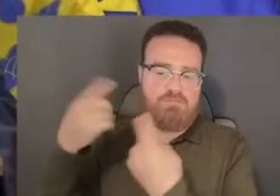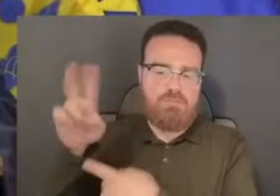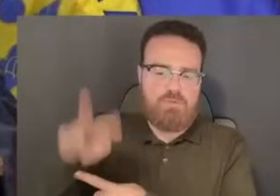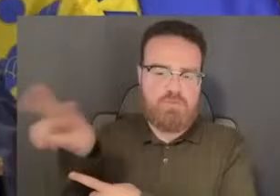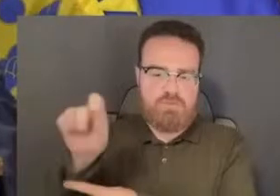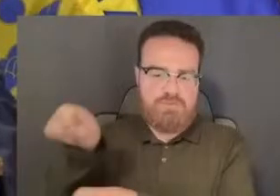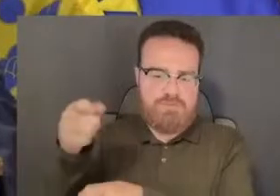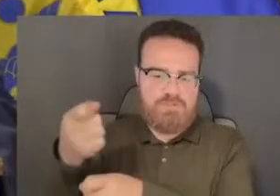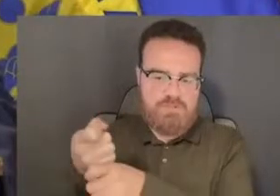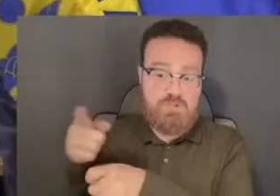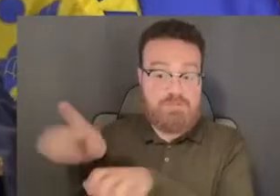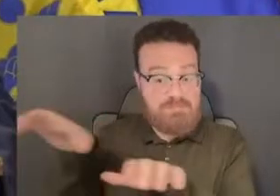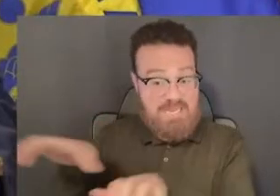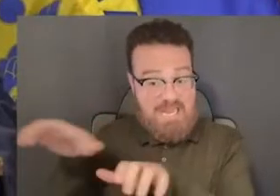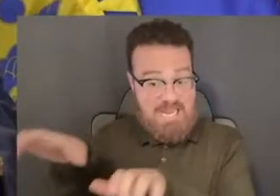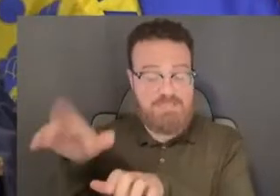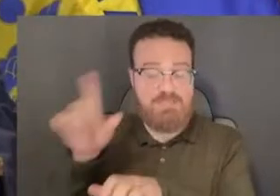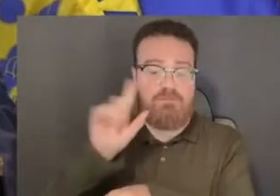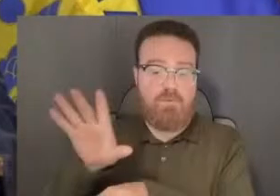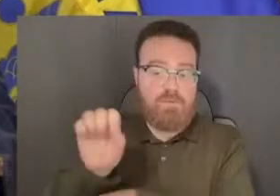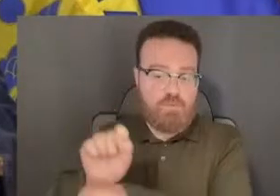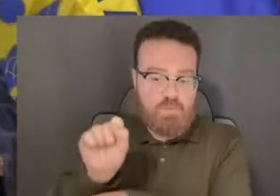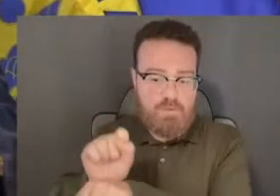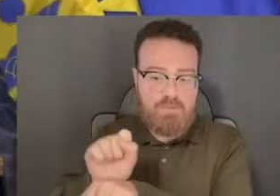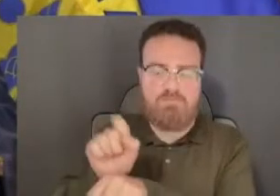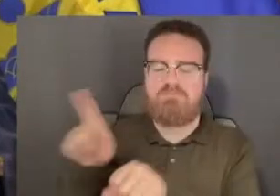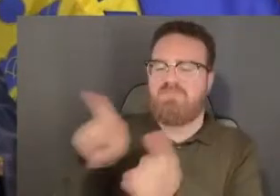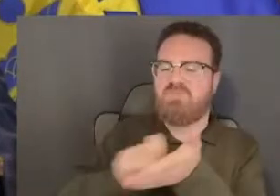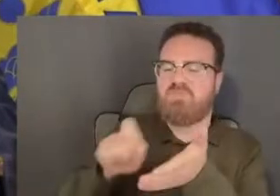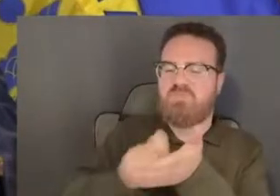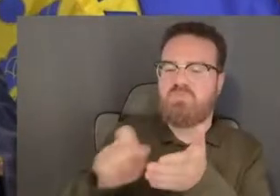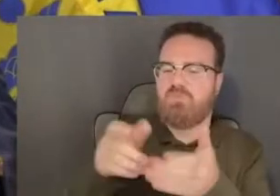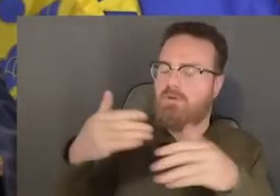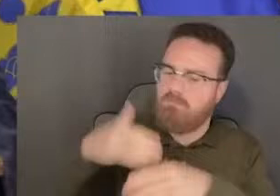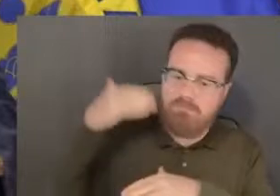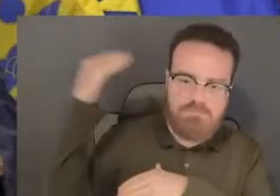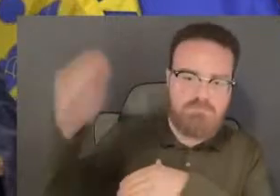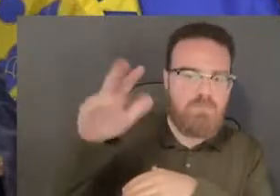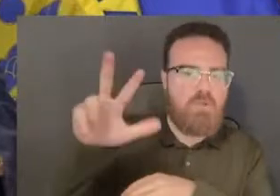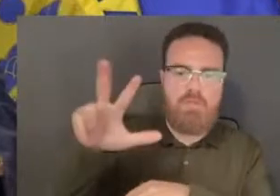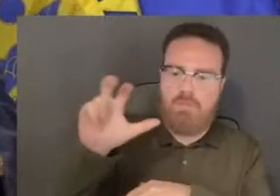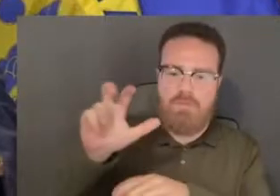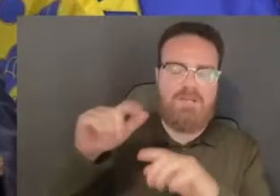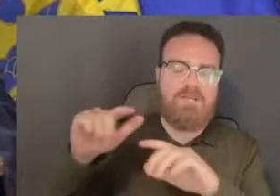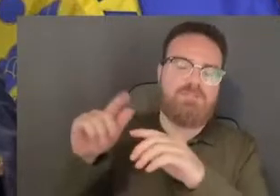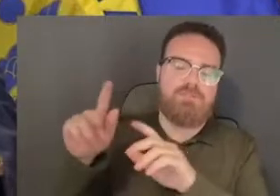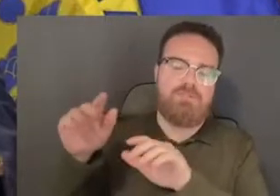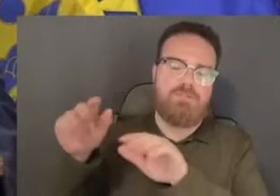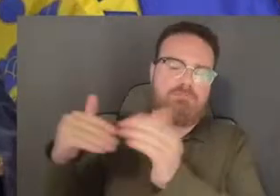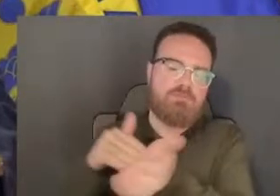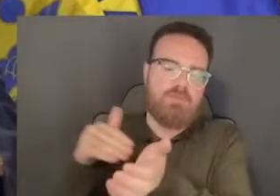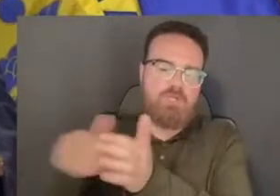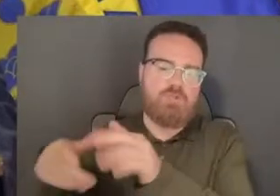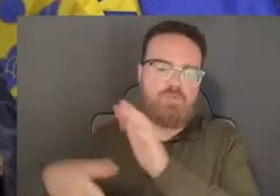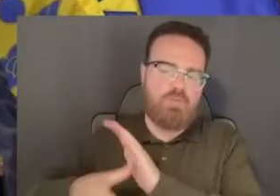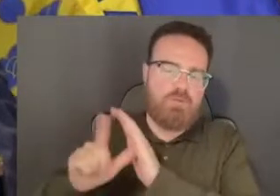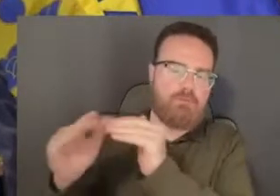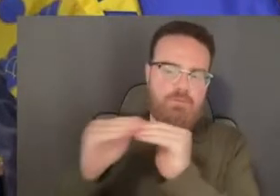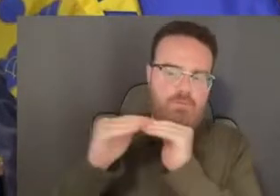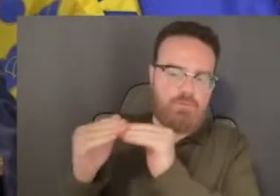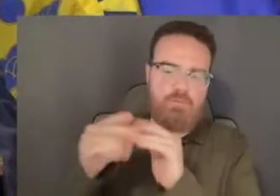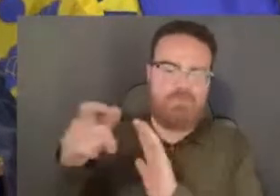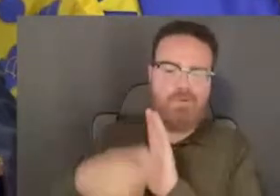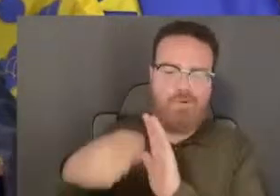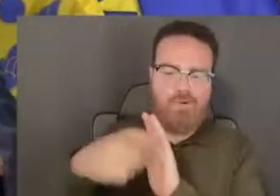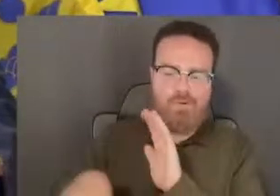landmark cross-disciplinary research on a range of subjects, including obesity, cancer care, and adverse event monitoring. He